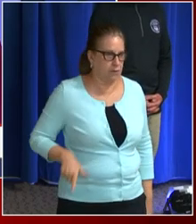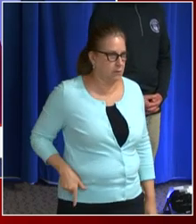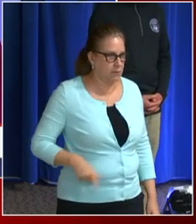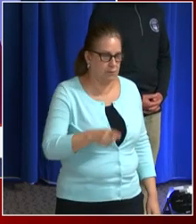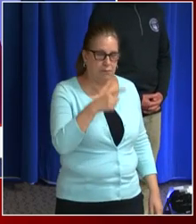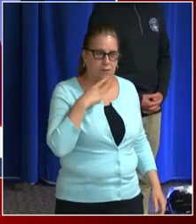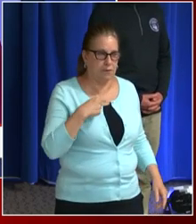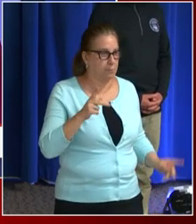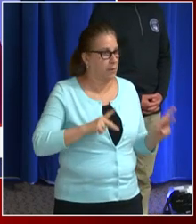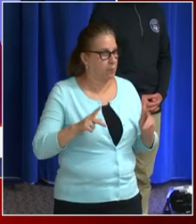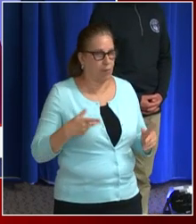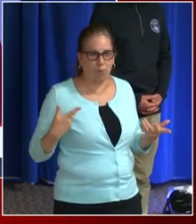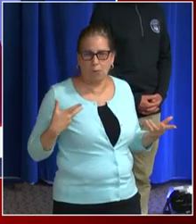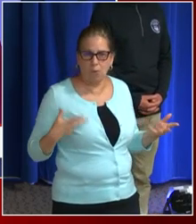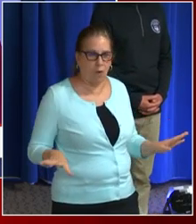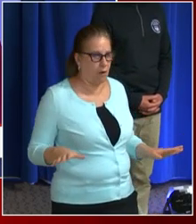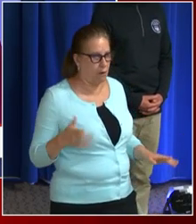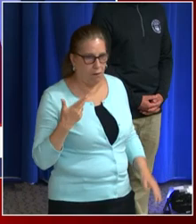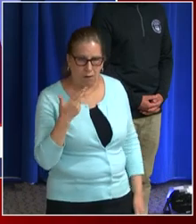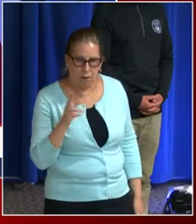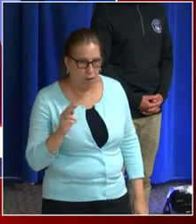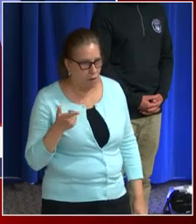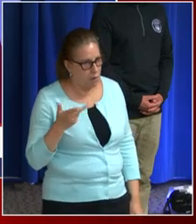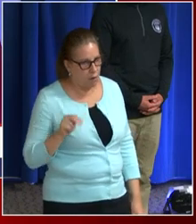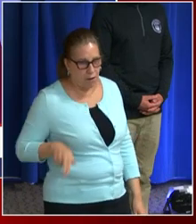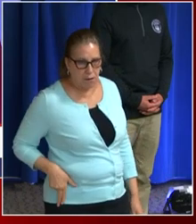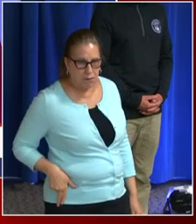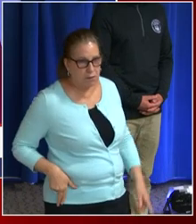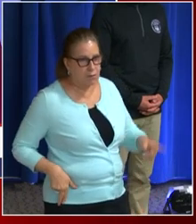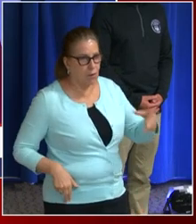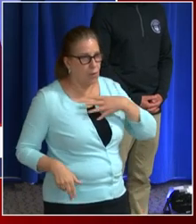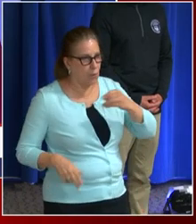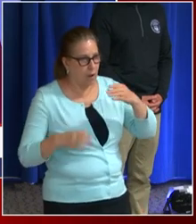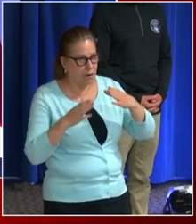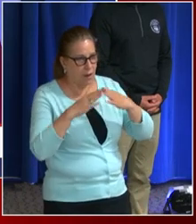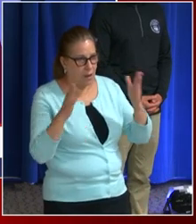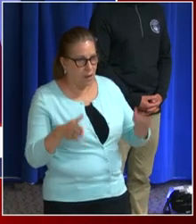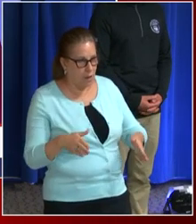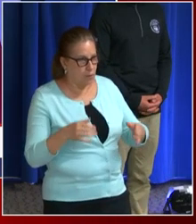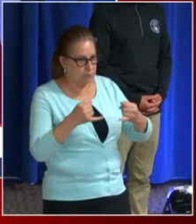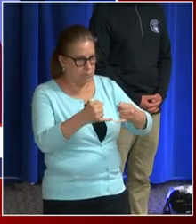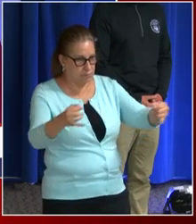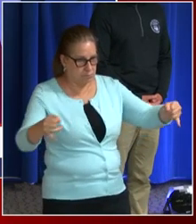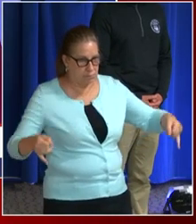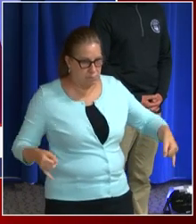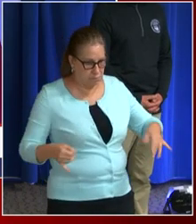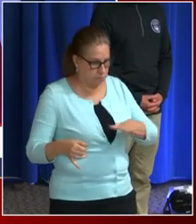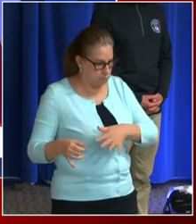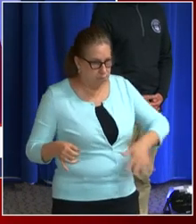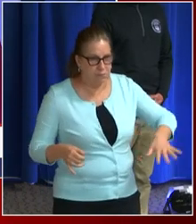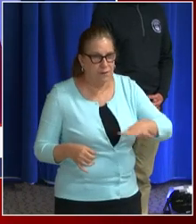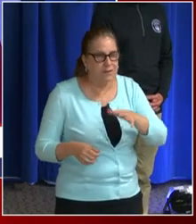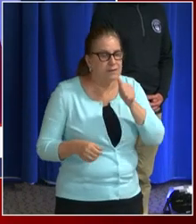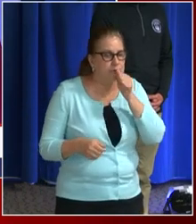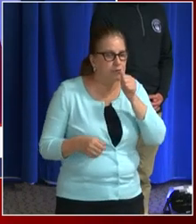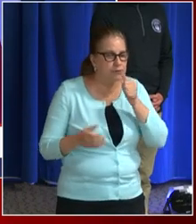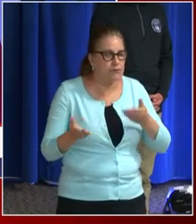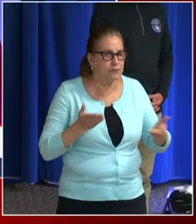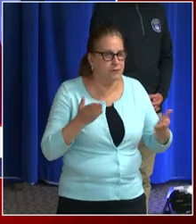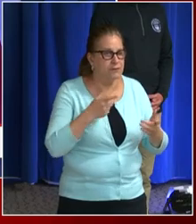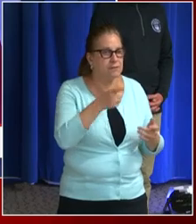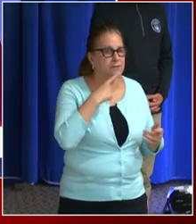House cordoned off by the Secret Service, you have another night of protests coming. Do you have any indication of where you